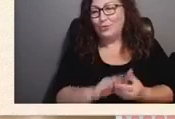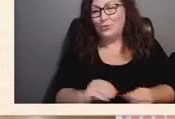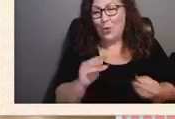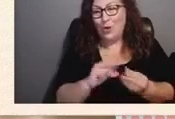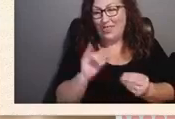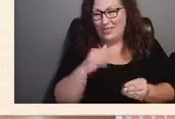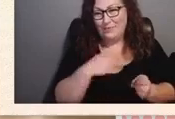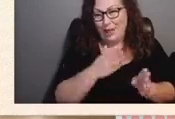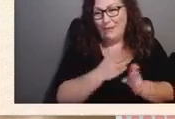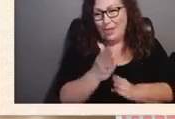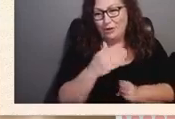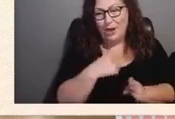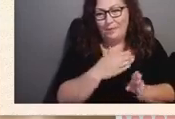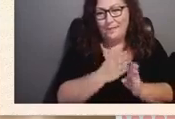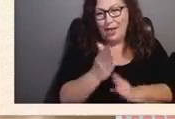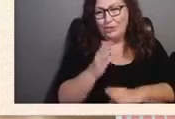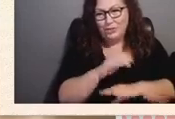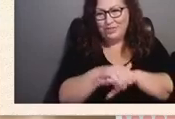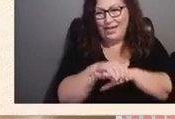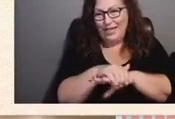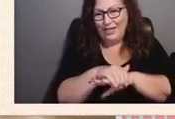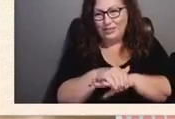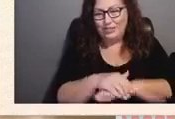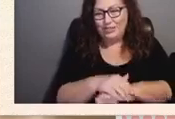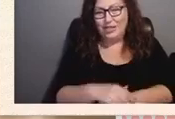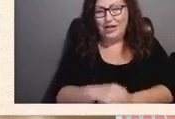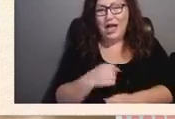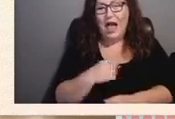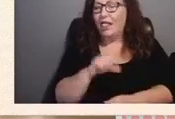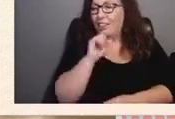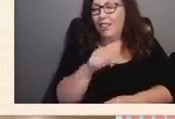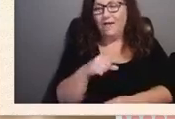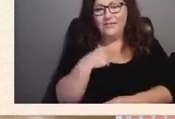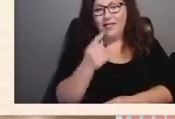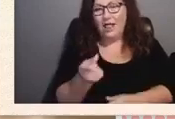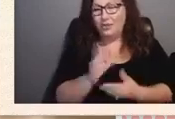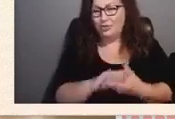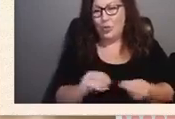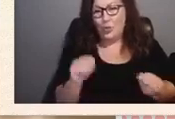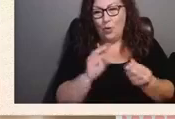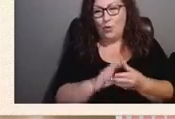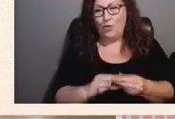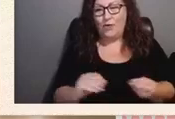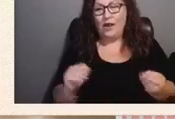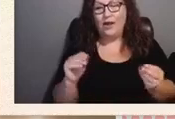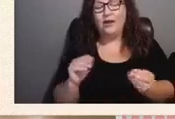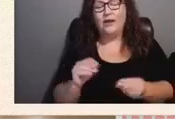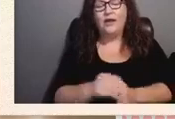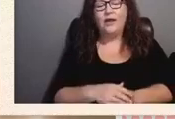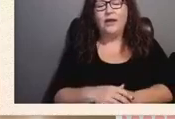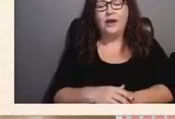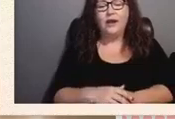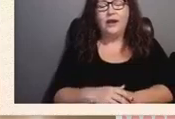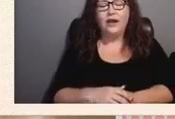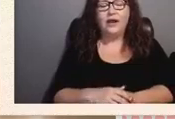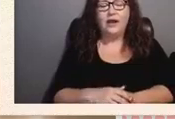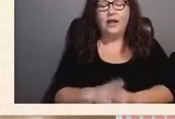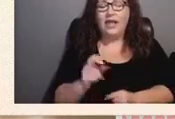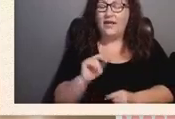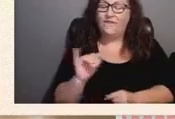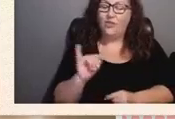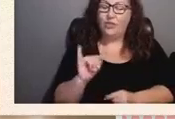major in English. I love telling stories, and even though this story that I wrote,